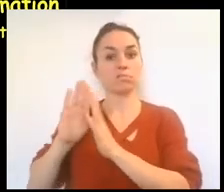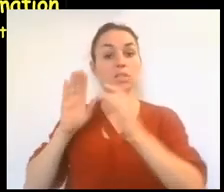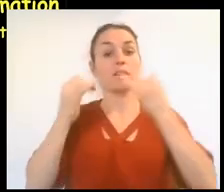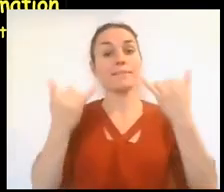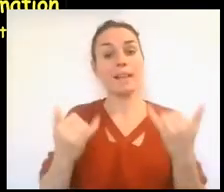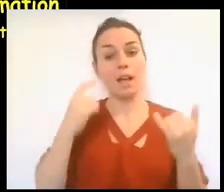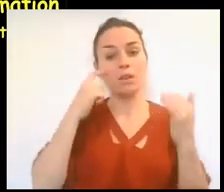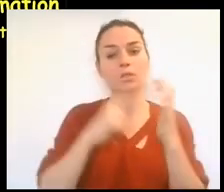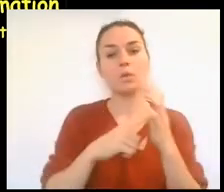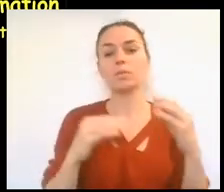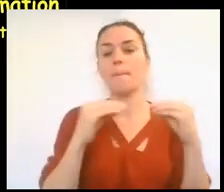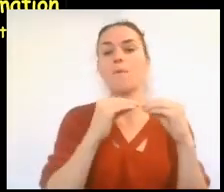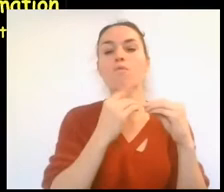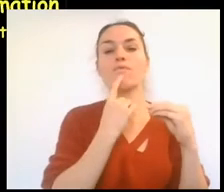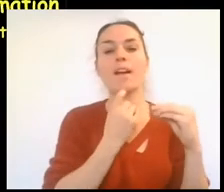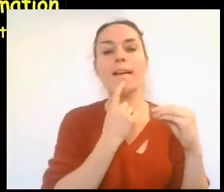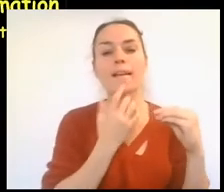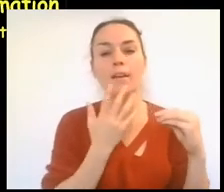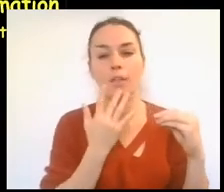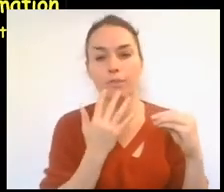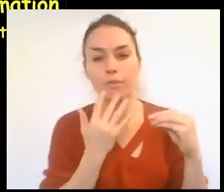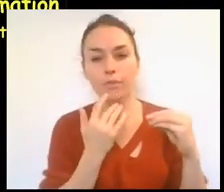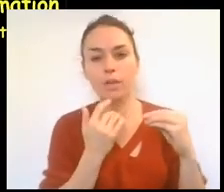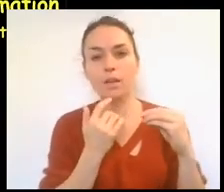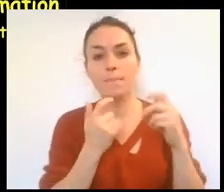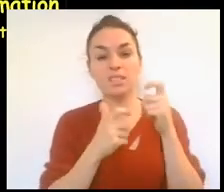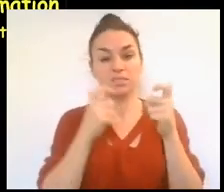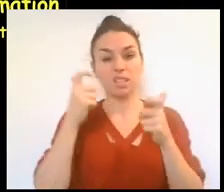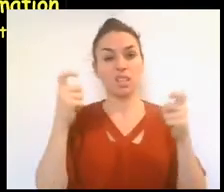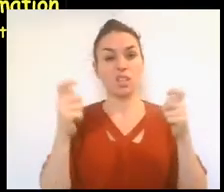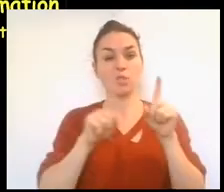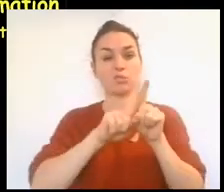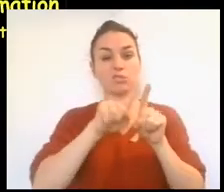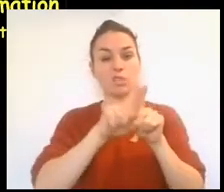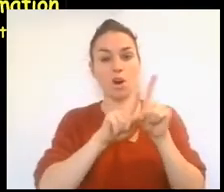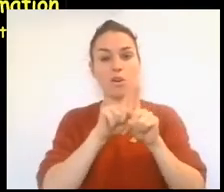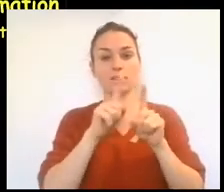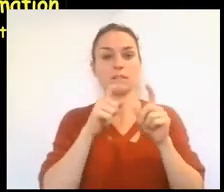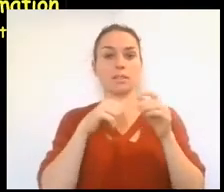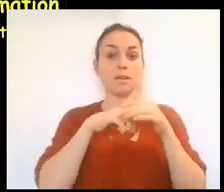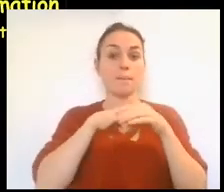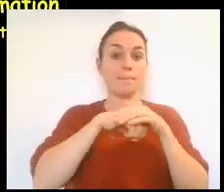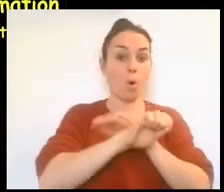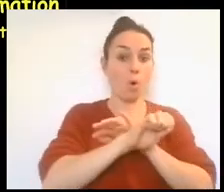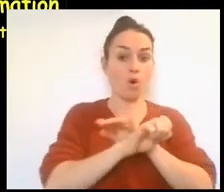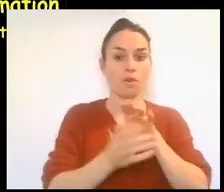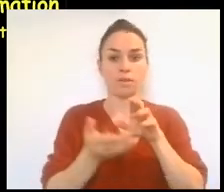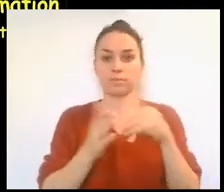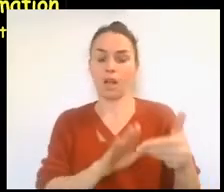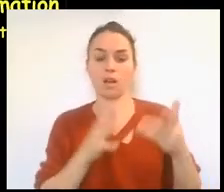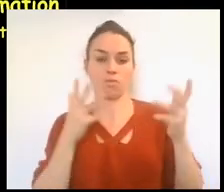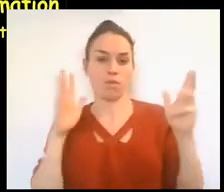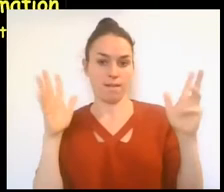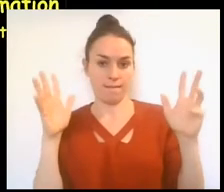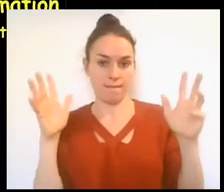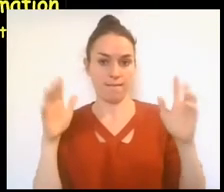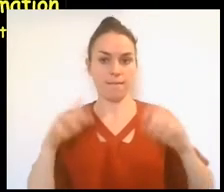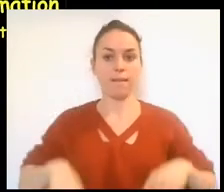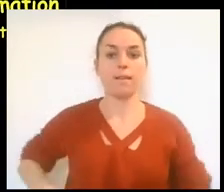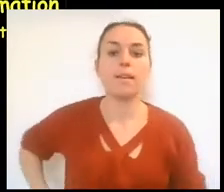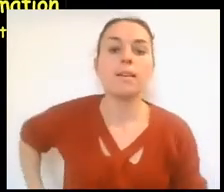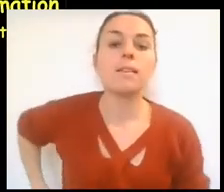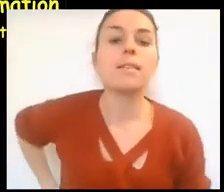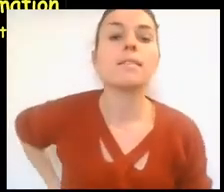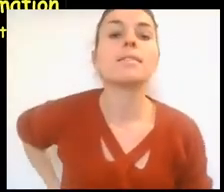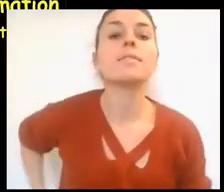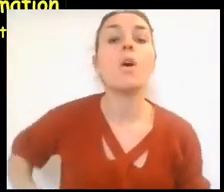because these massive stars have been born and died. And all you see are cooler